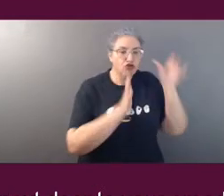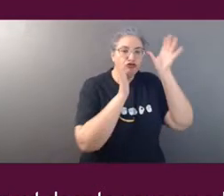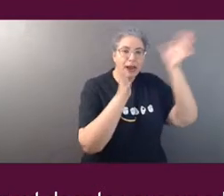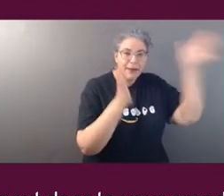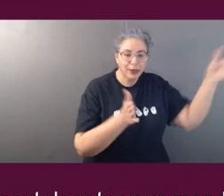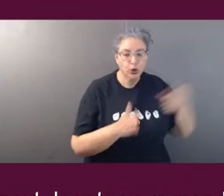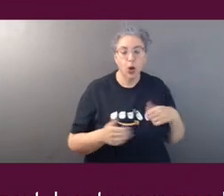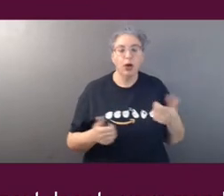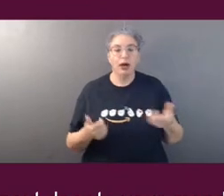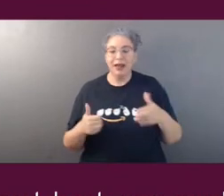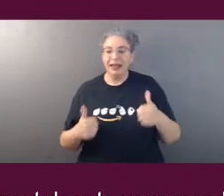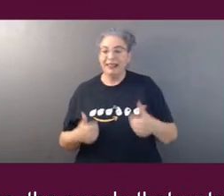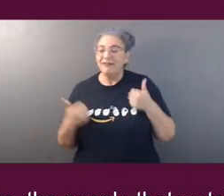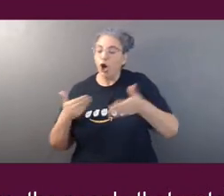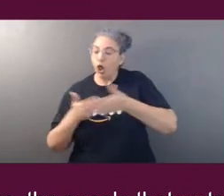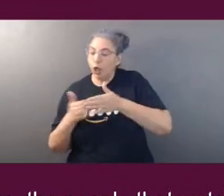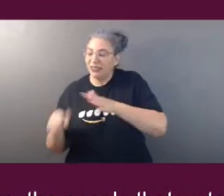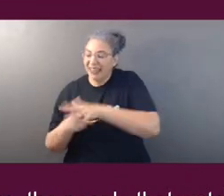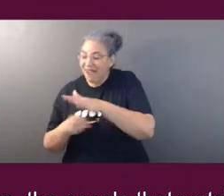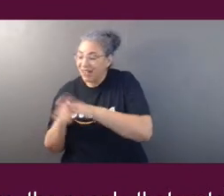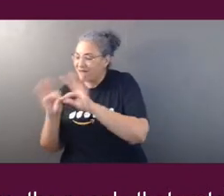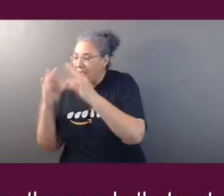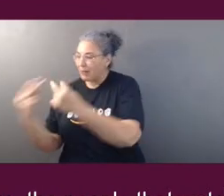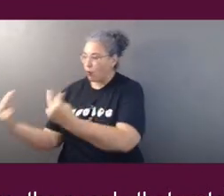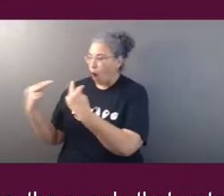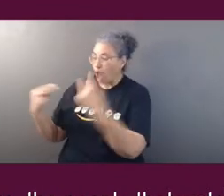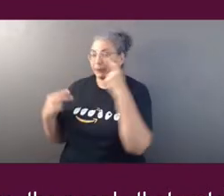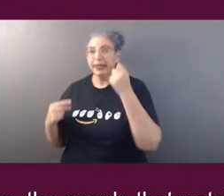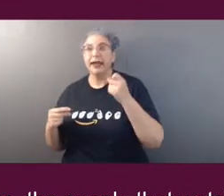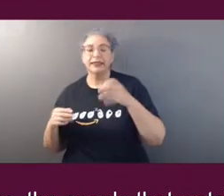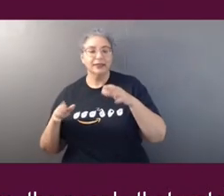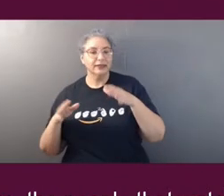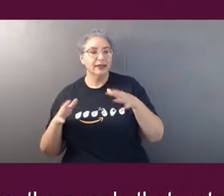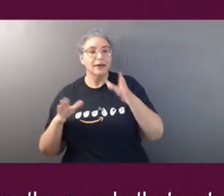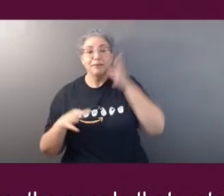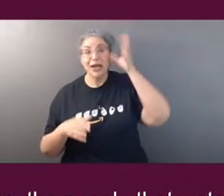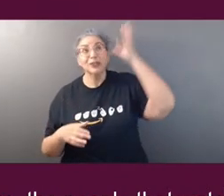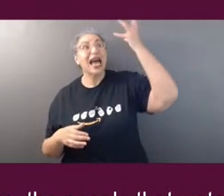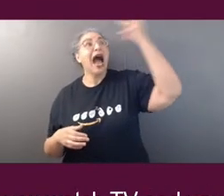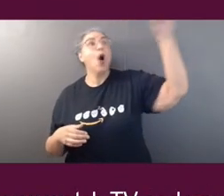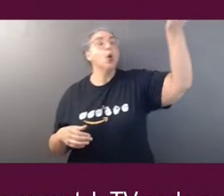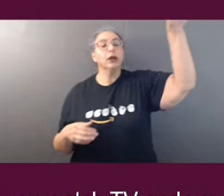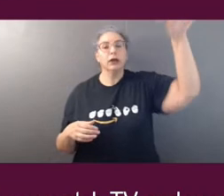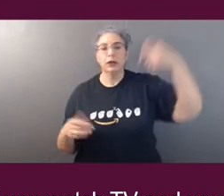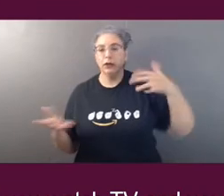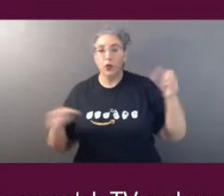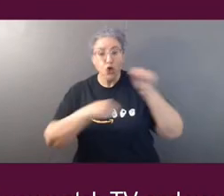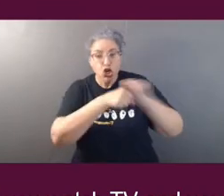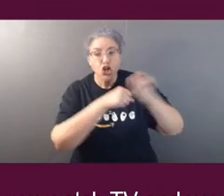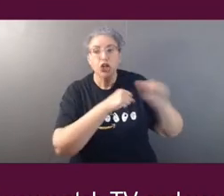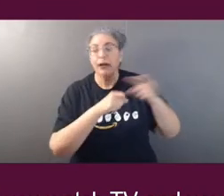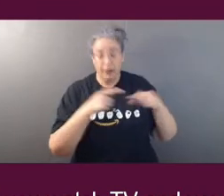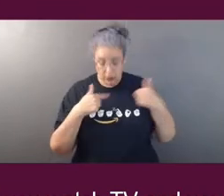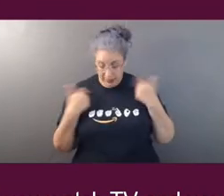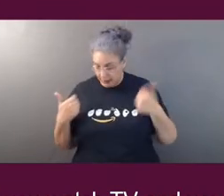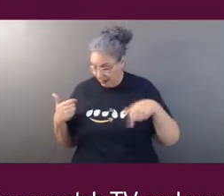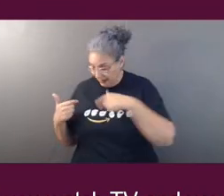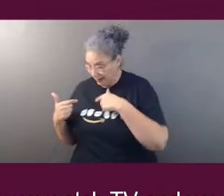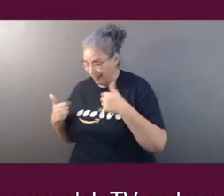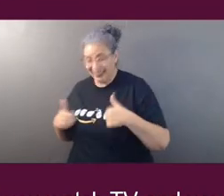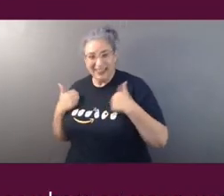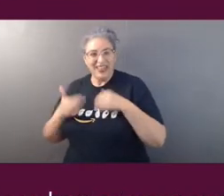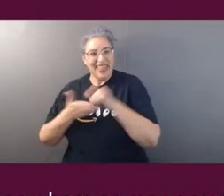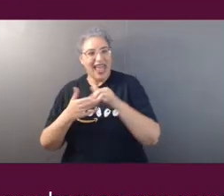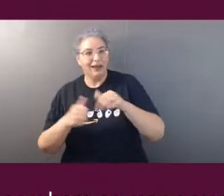living close enough to where they were the people that watched you because your parents were chilling and you watch TV and you escaped. And I think that's why we live in a space where so